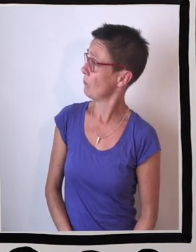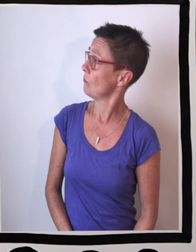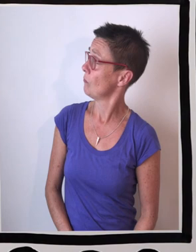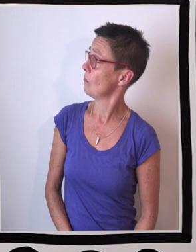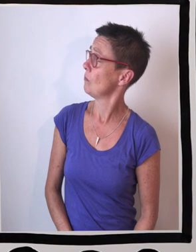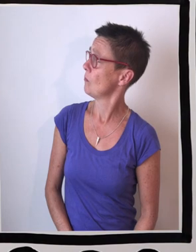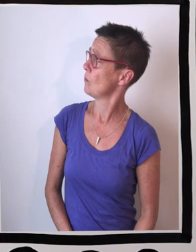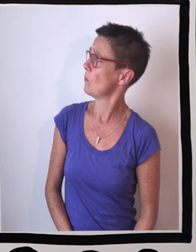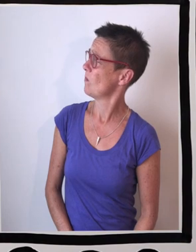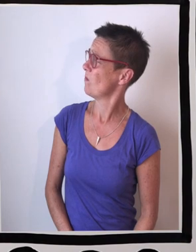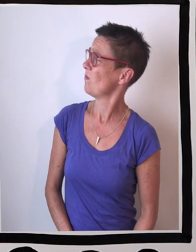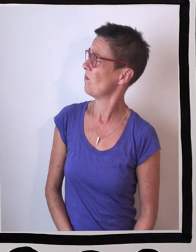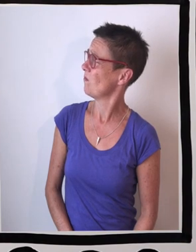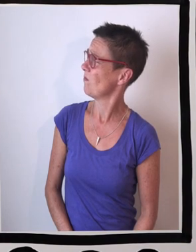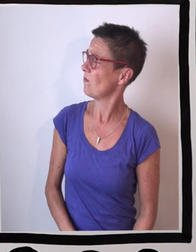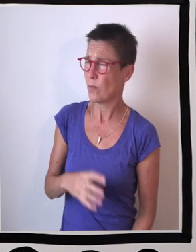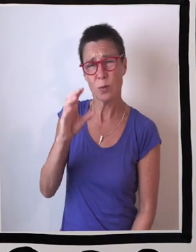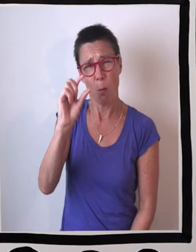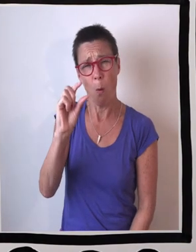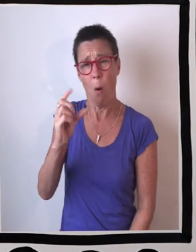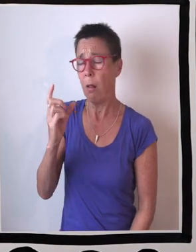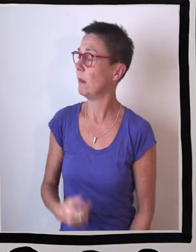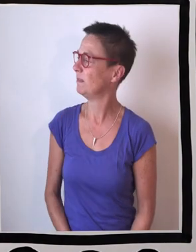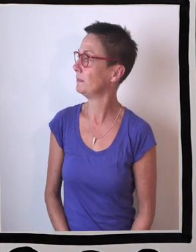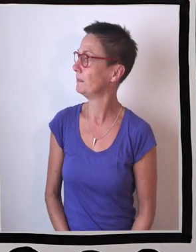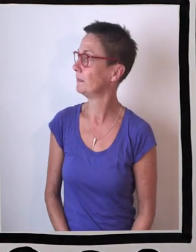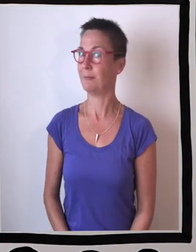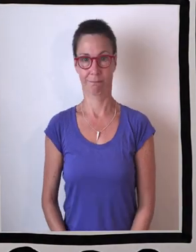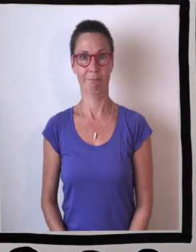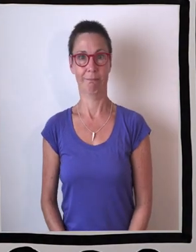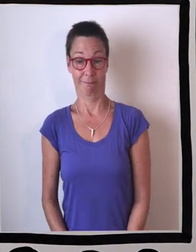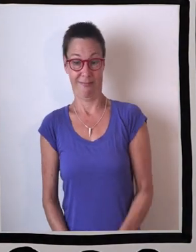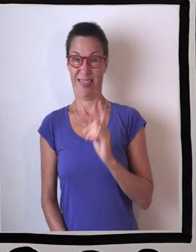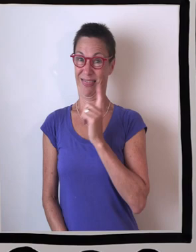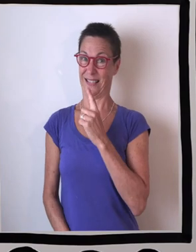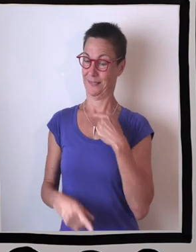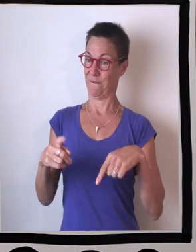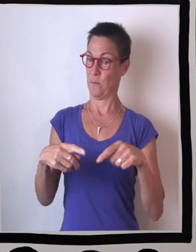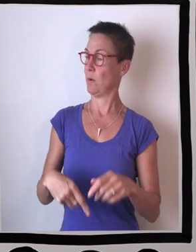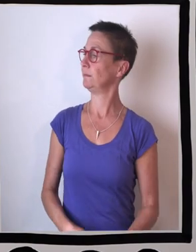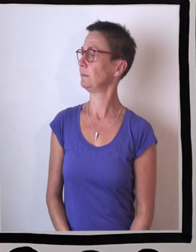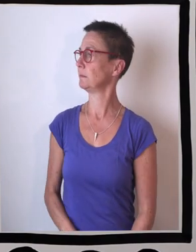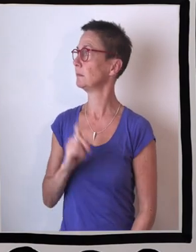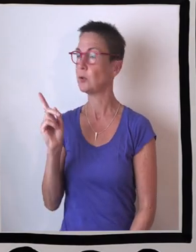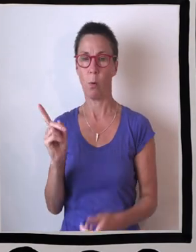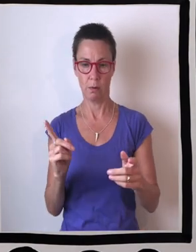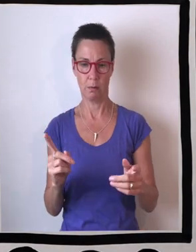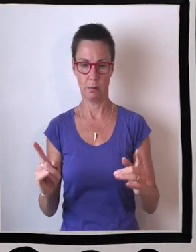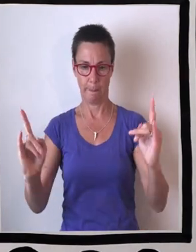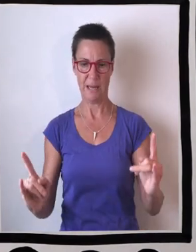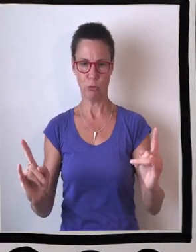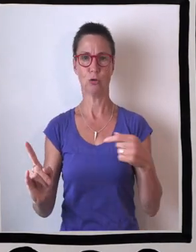a small ball. Great. Cool, that's our football for our pitch. So we got our football and we got